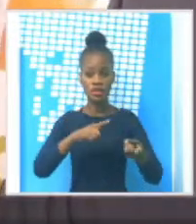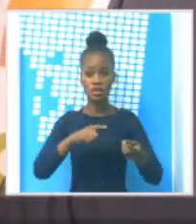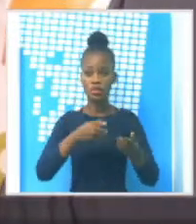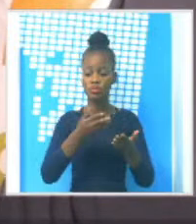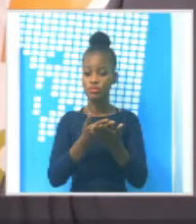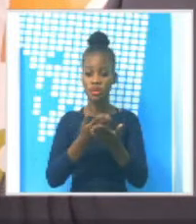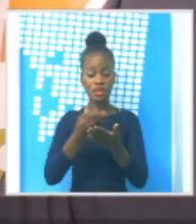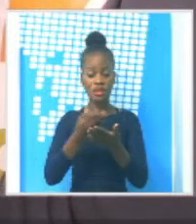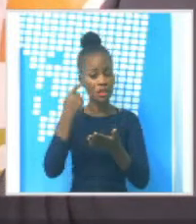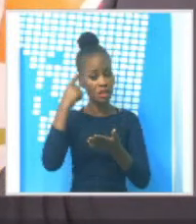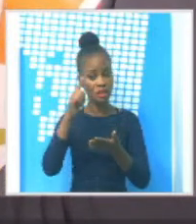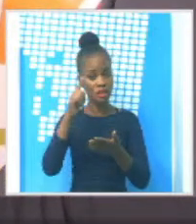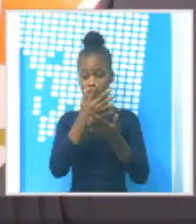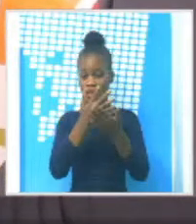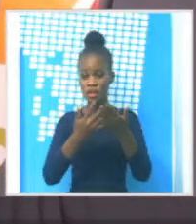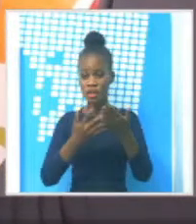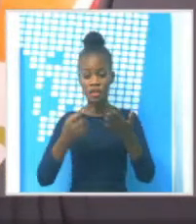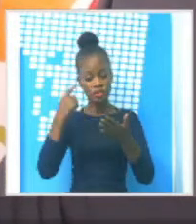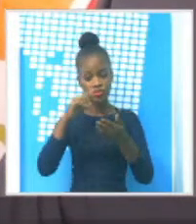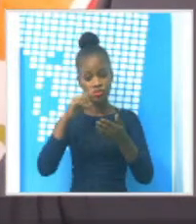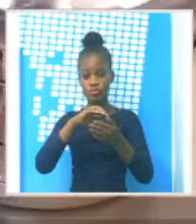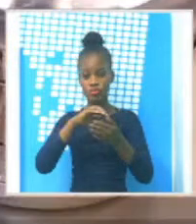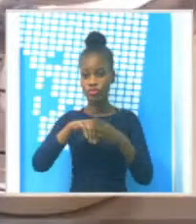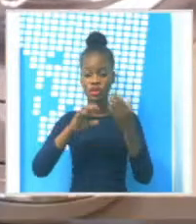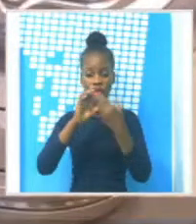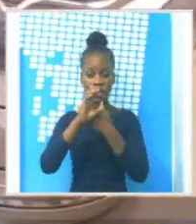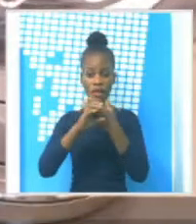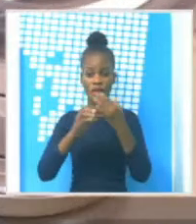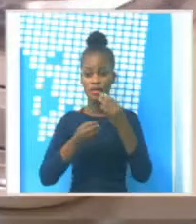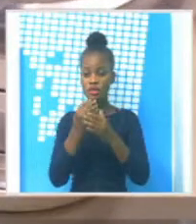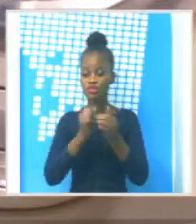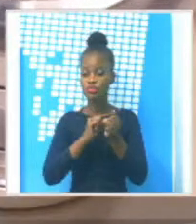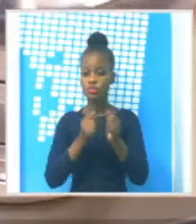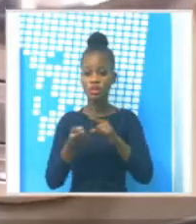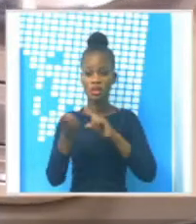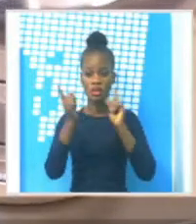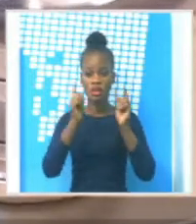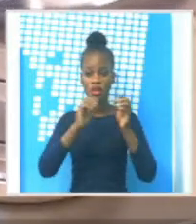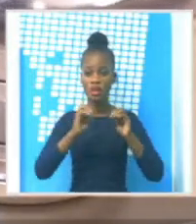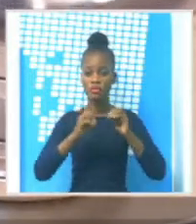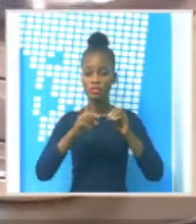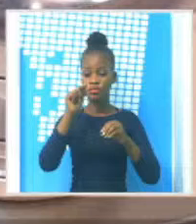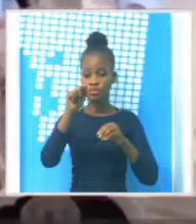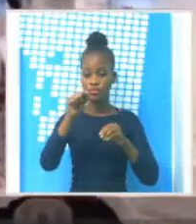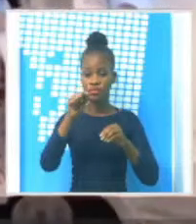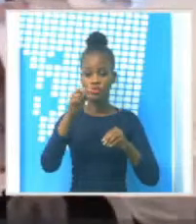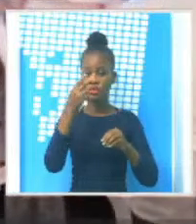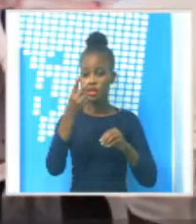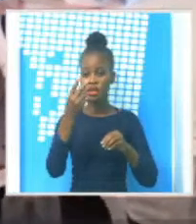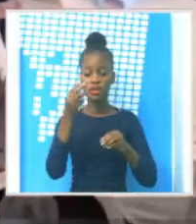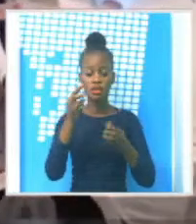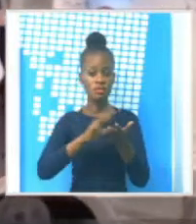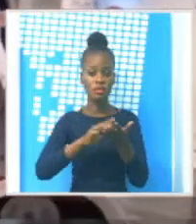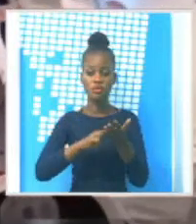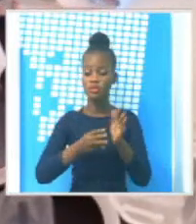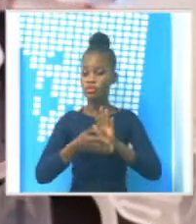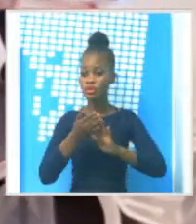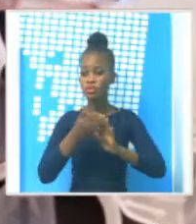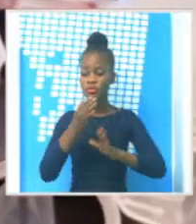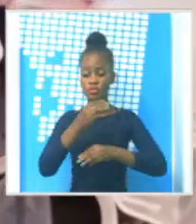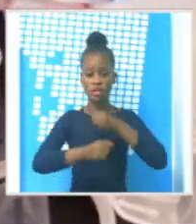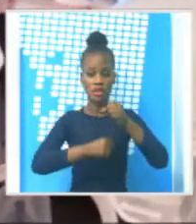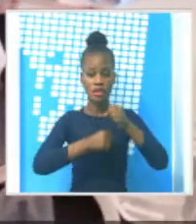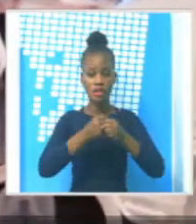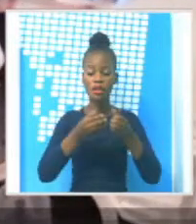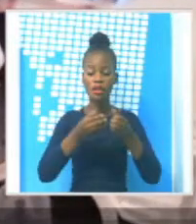for blood in the country has been on the rise, with an estimated 1.2 million units needed annually.